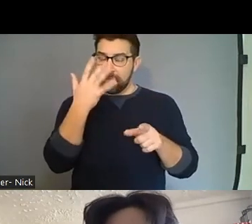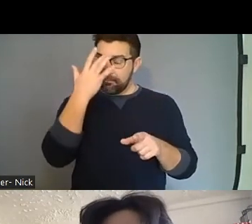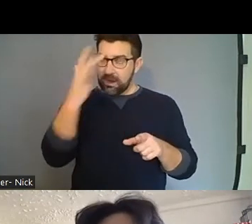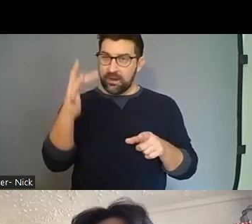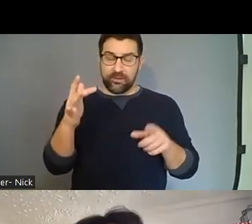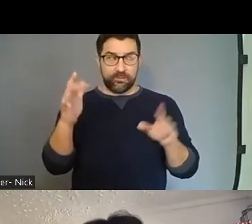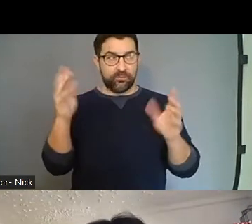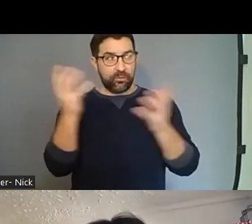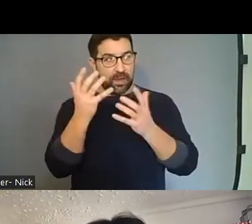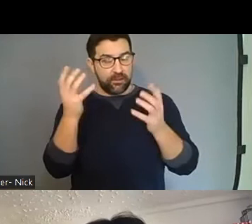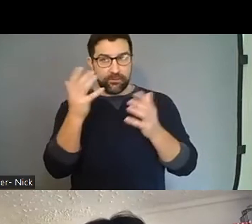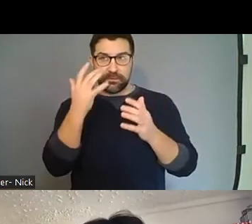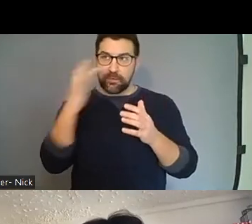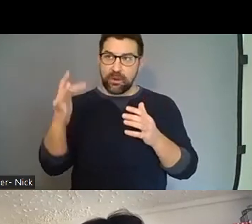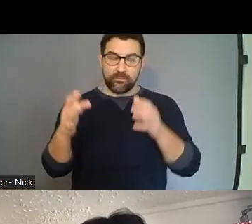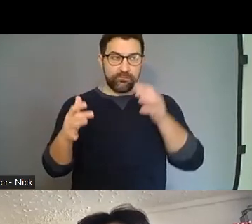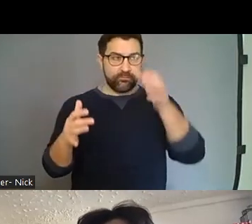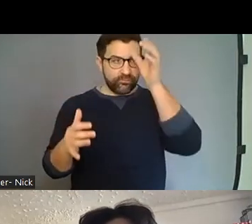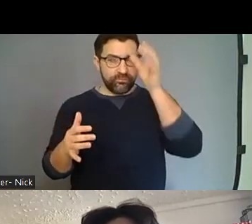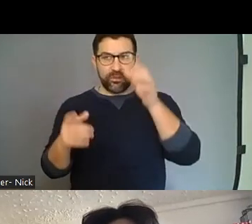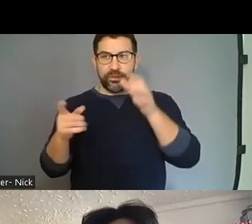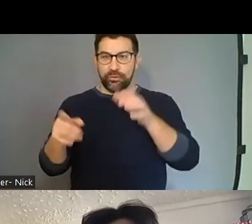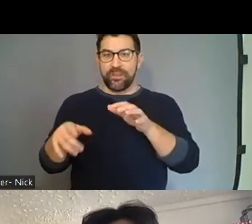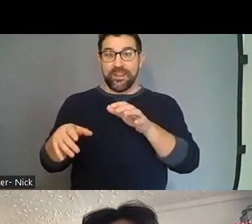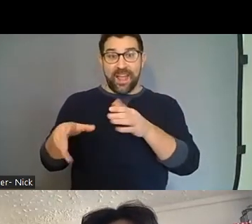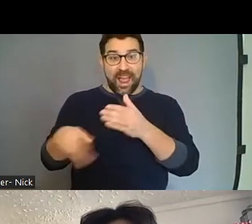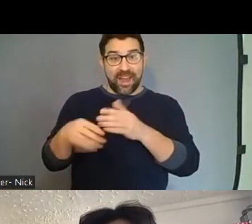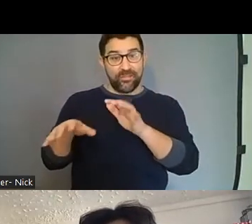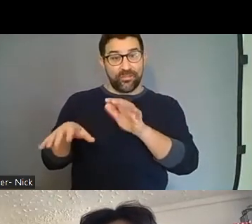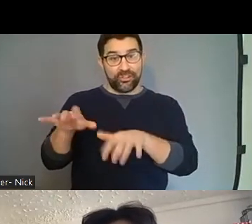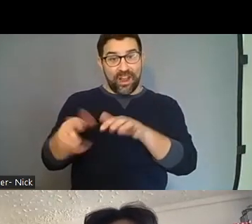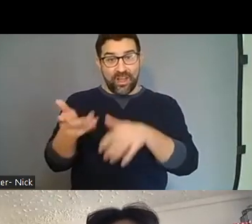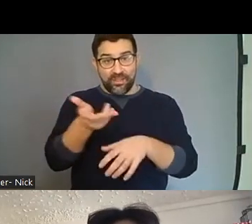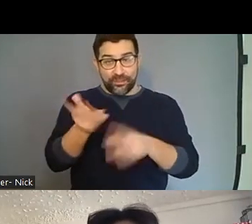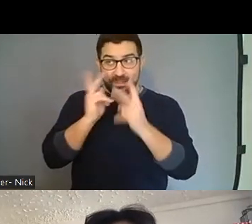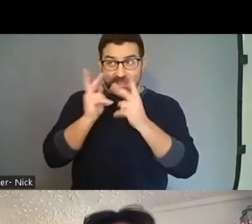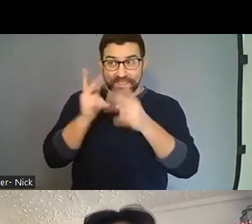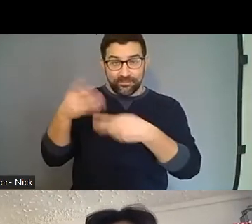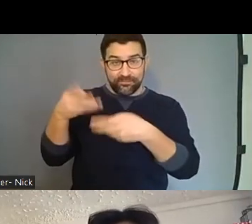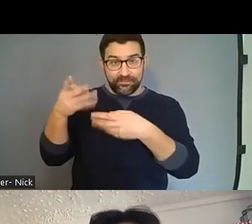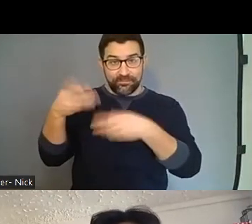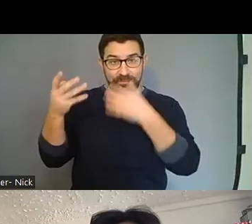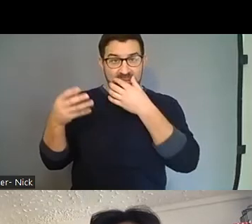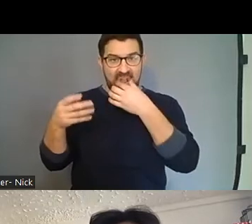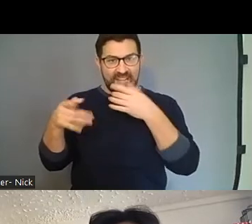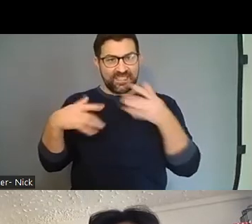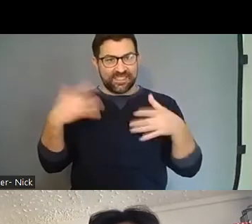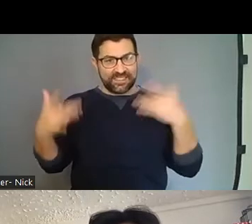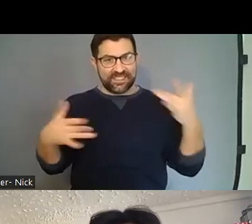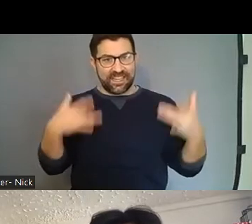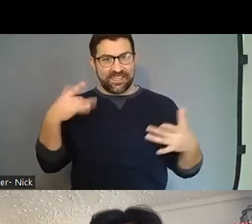Wow, that's so smart. You all can put it in the chat so that these three can see it, because this is exciting. And